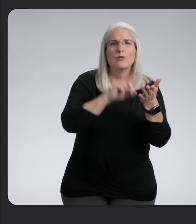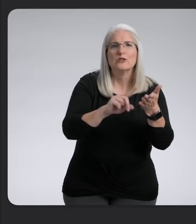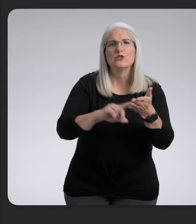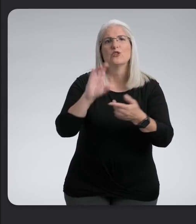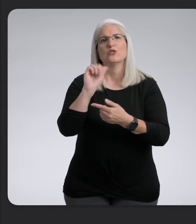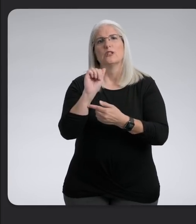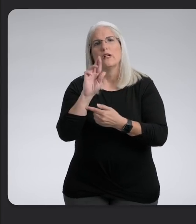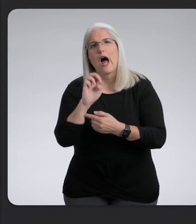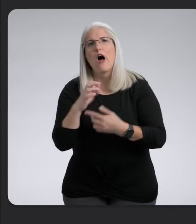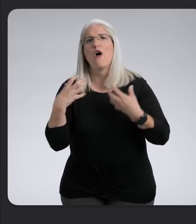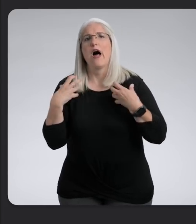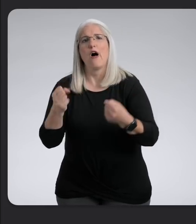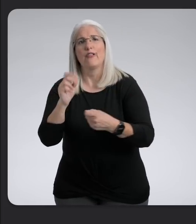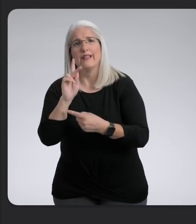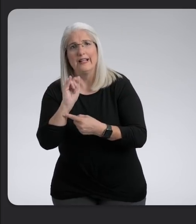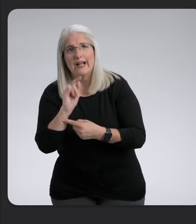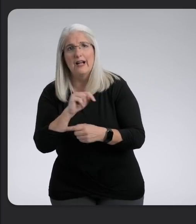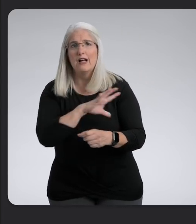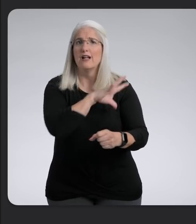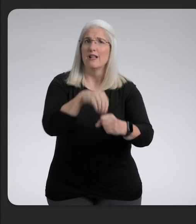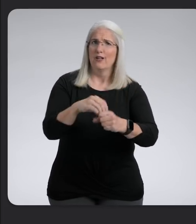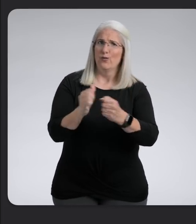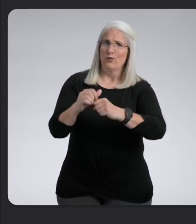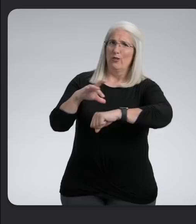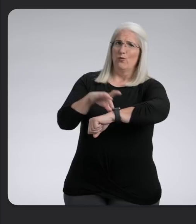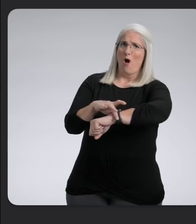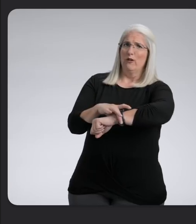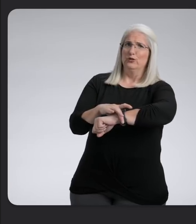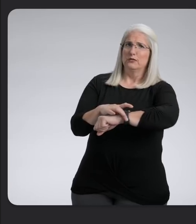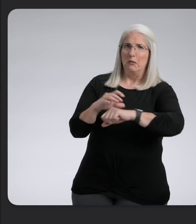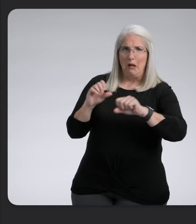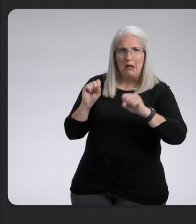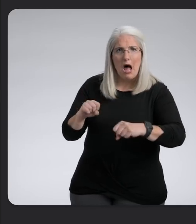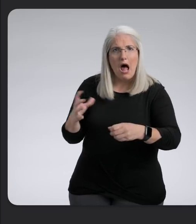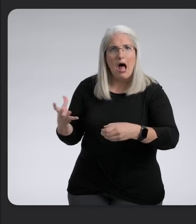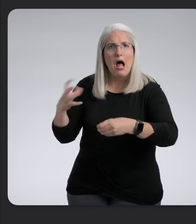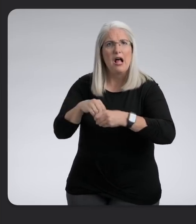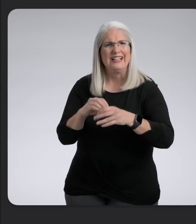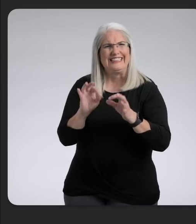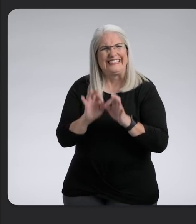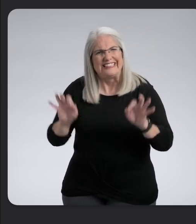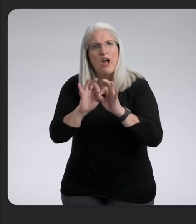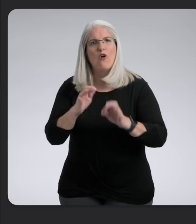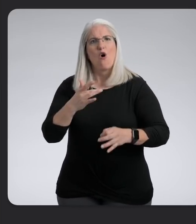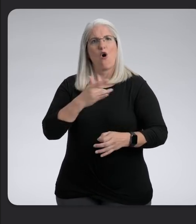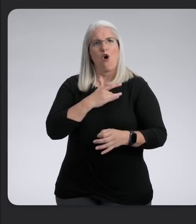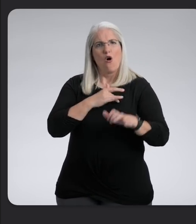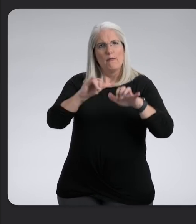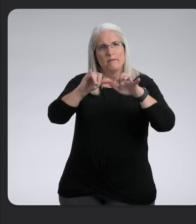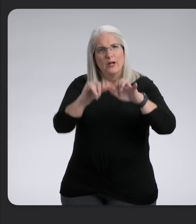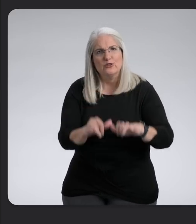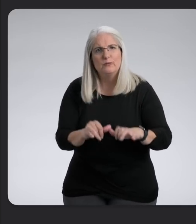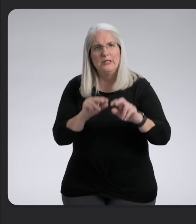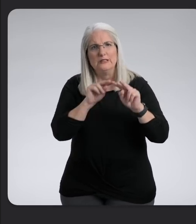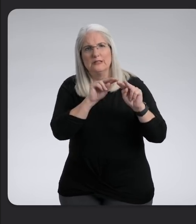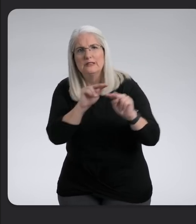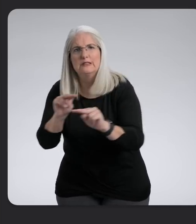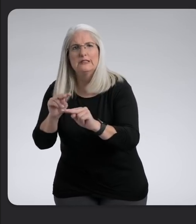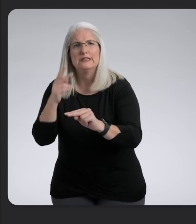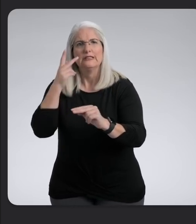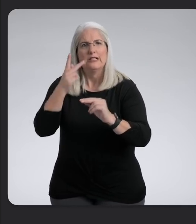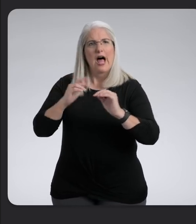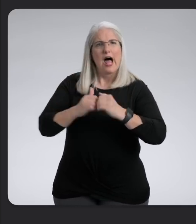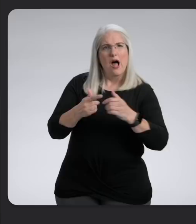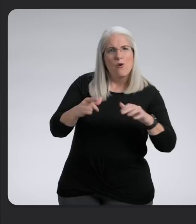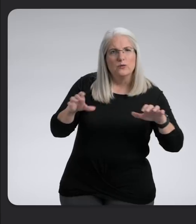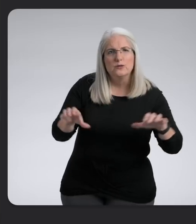then connecting it with an Apple Watch so we can bring in key cardiovascular metrics that help us to know patients are doing well. When